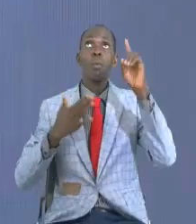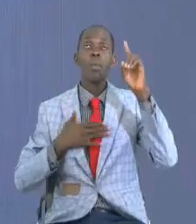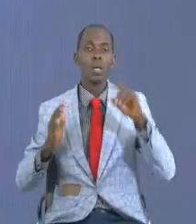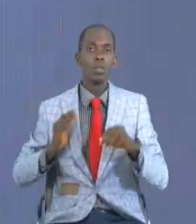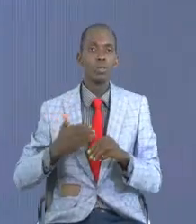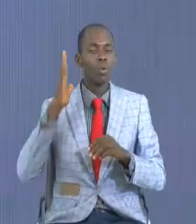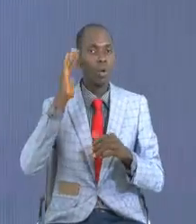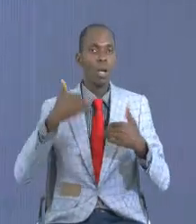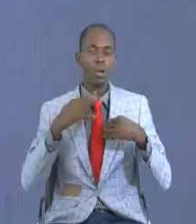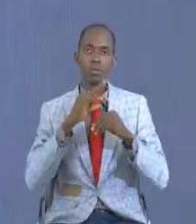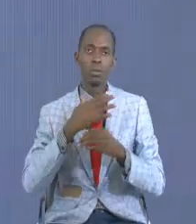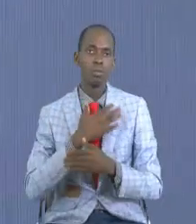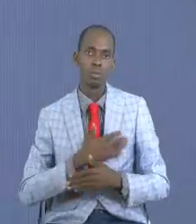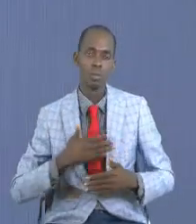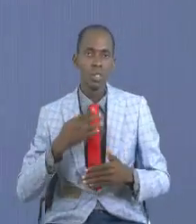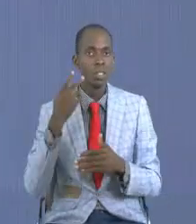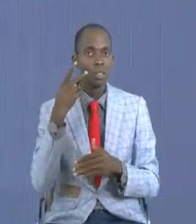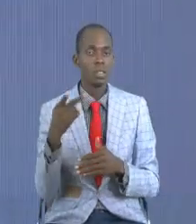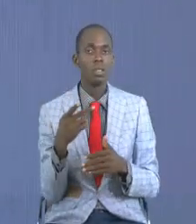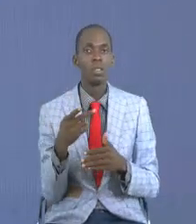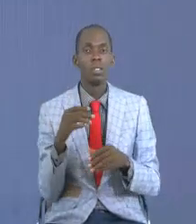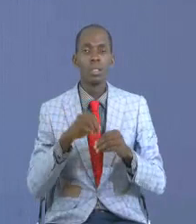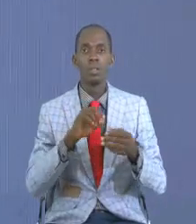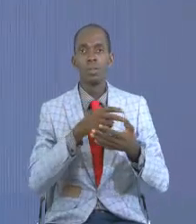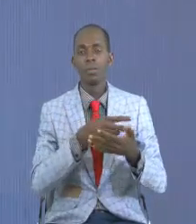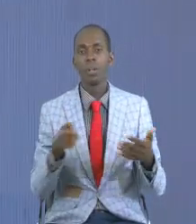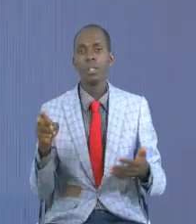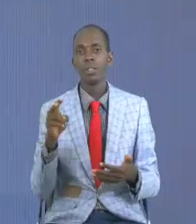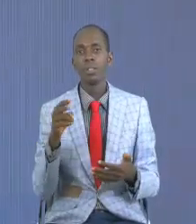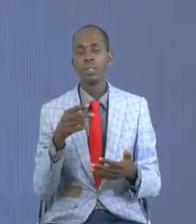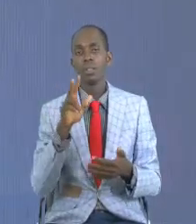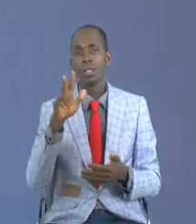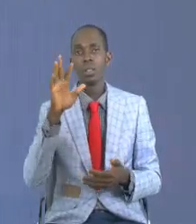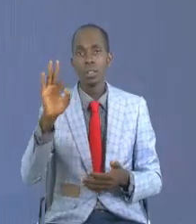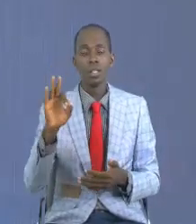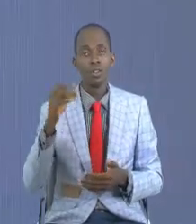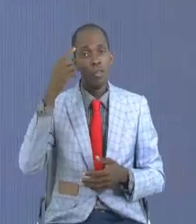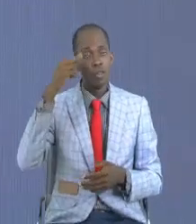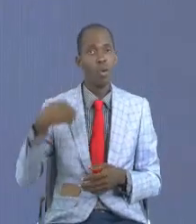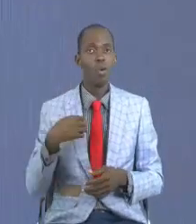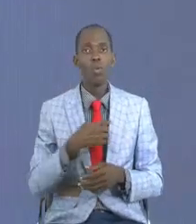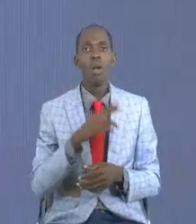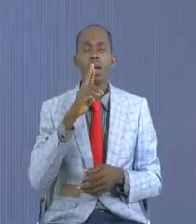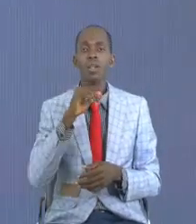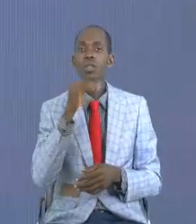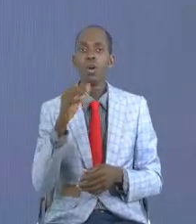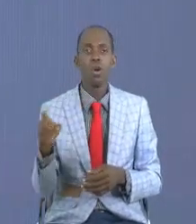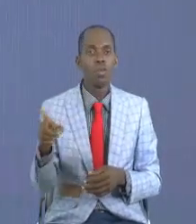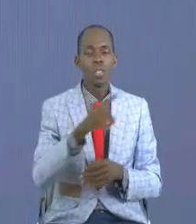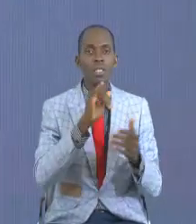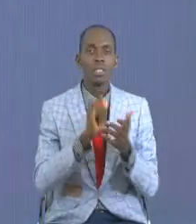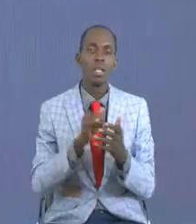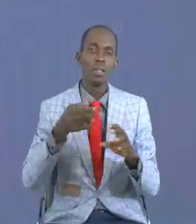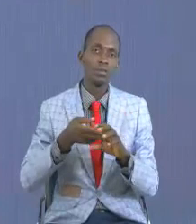39 he says him for saturday night but we are not of them who draw back onto